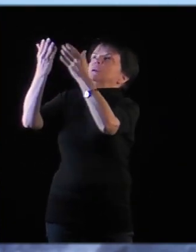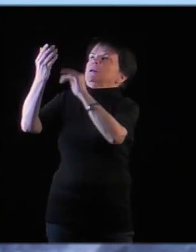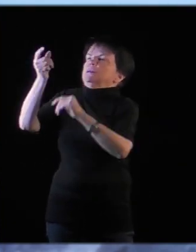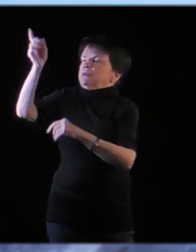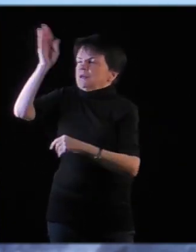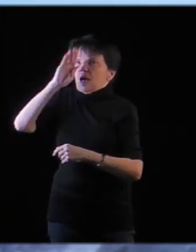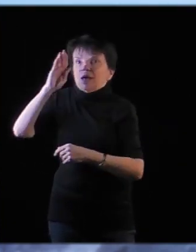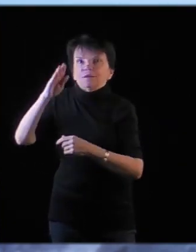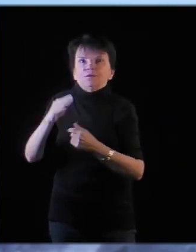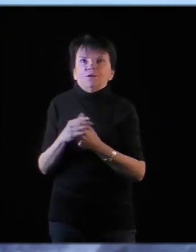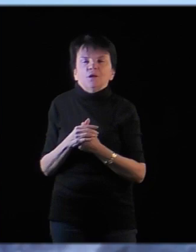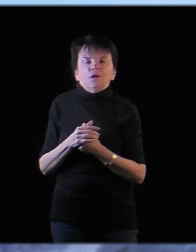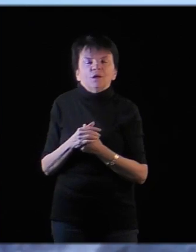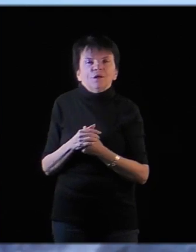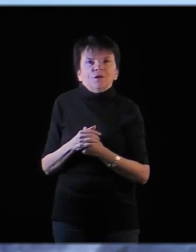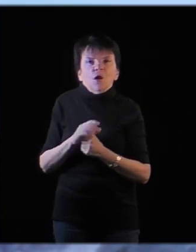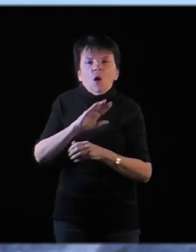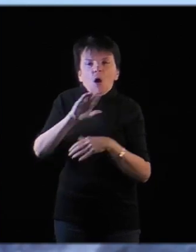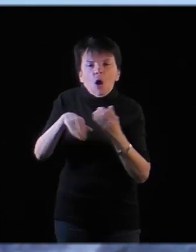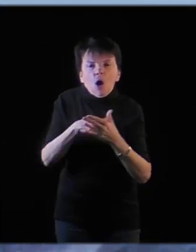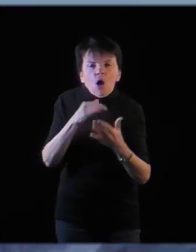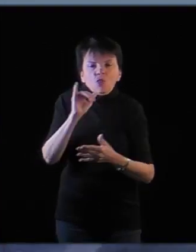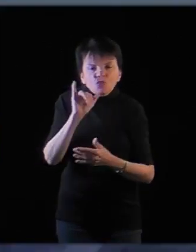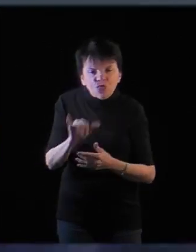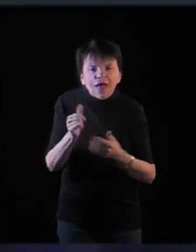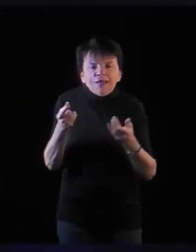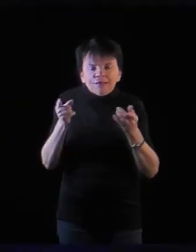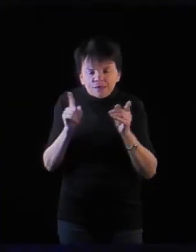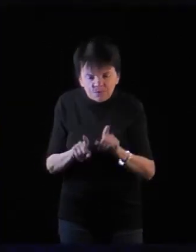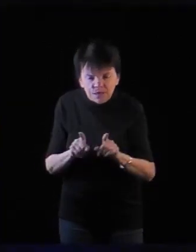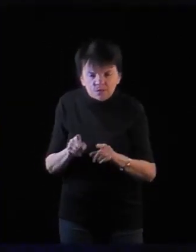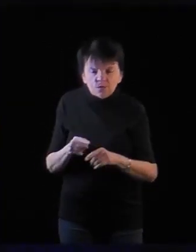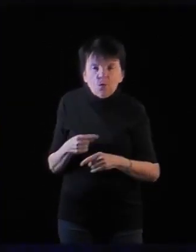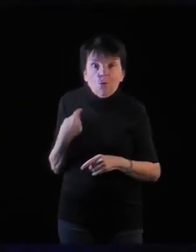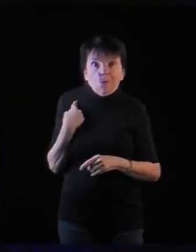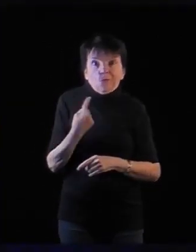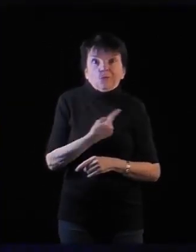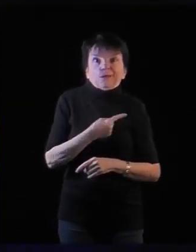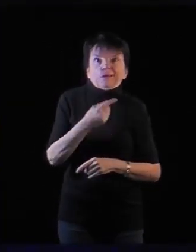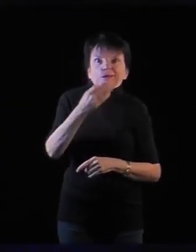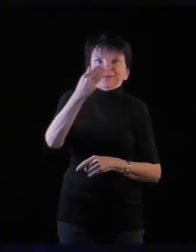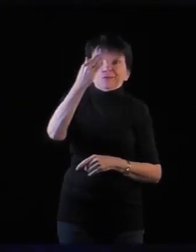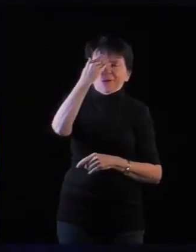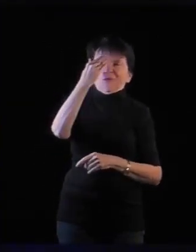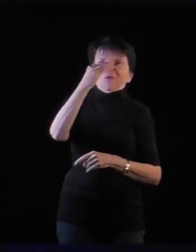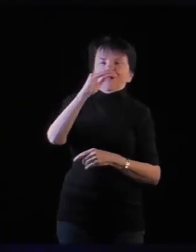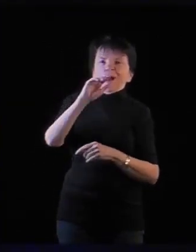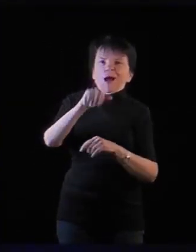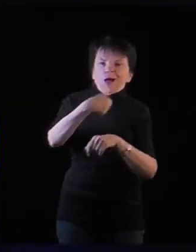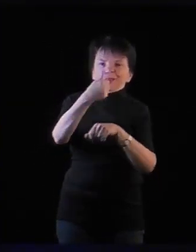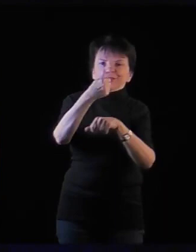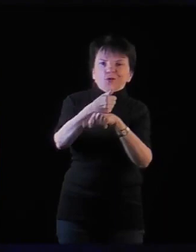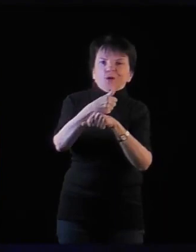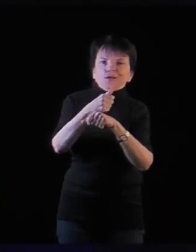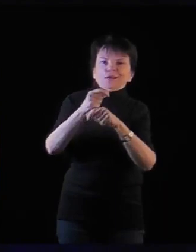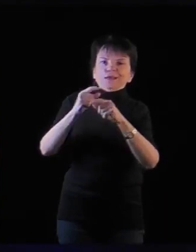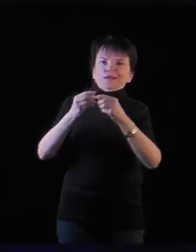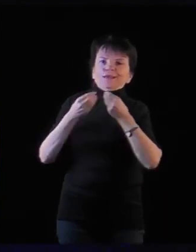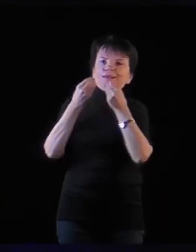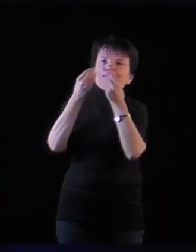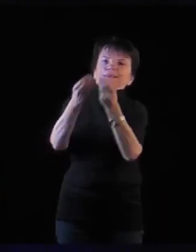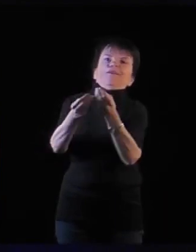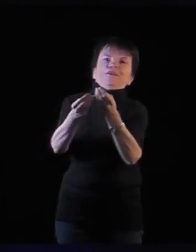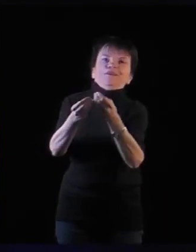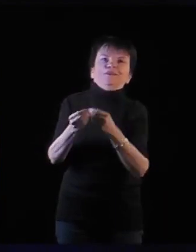team. When all of that takes place, then we know that the authority has been issued.